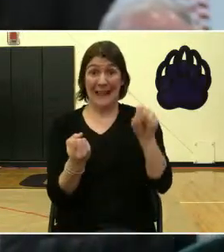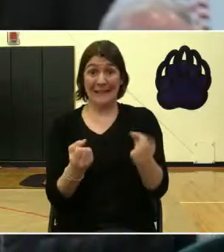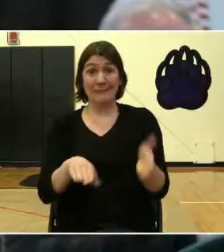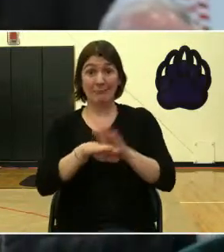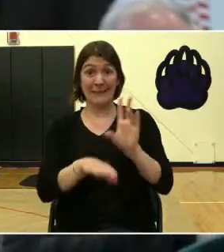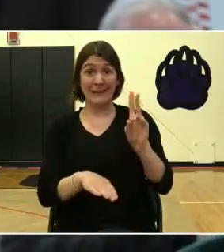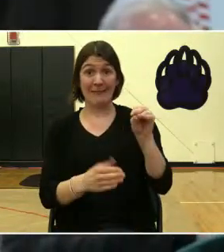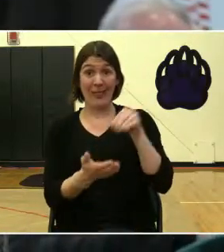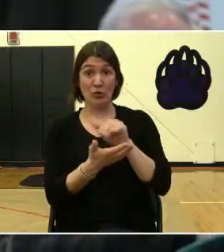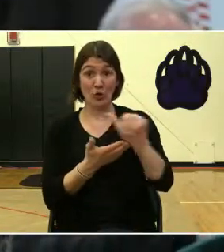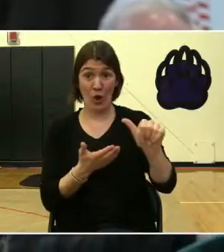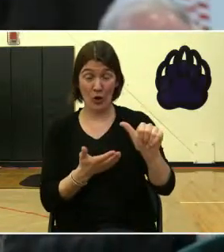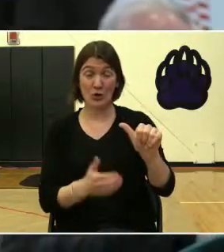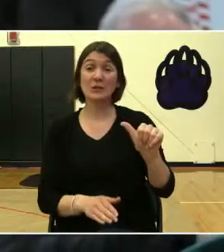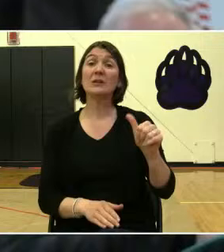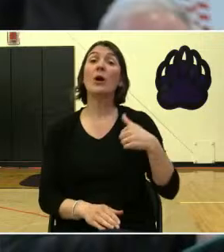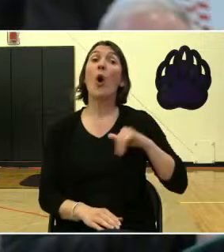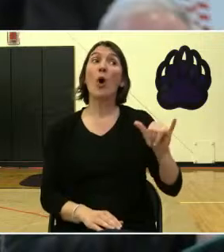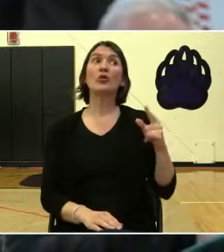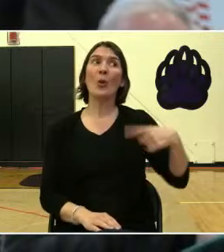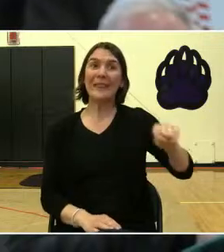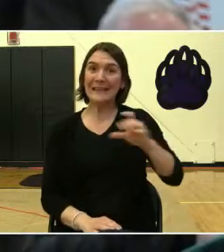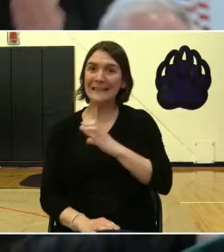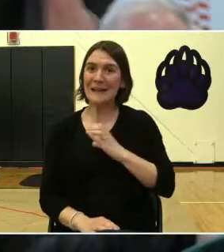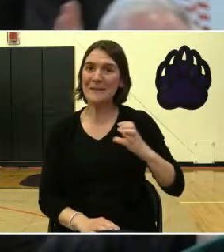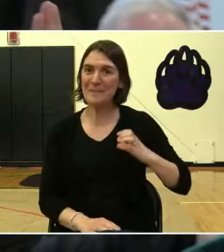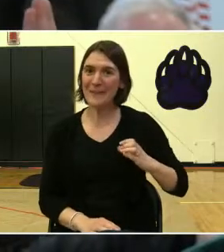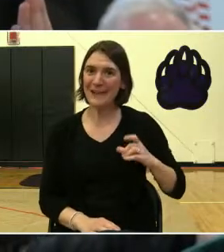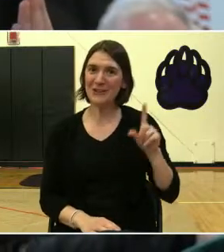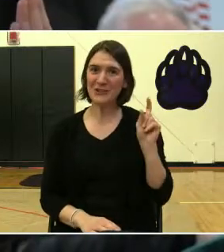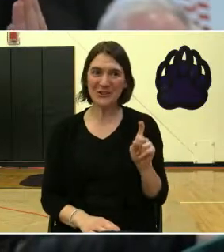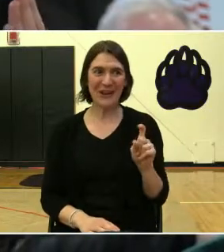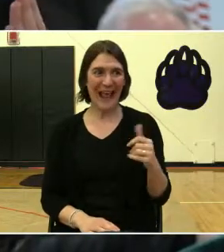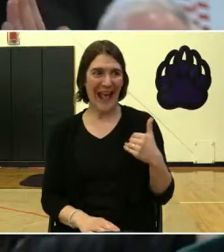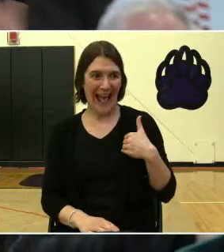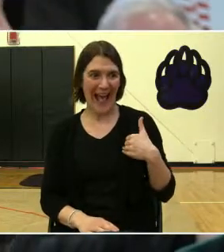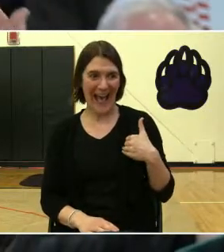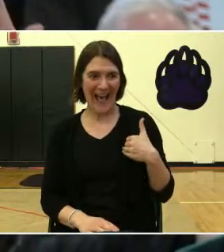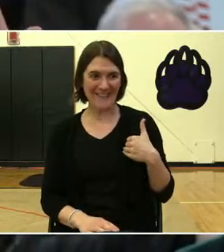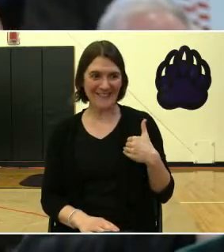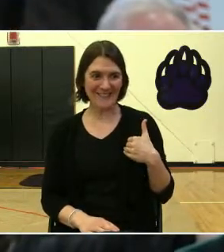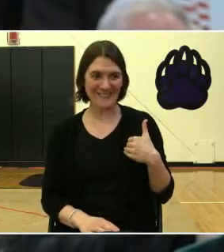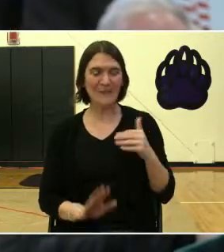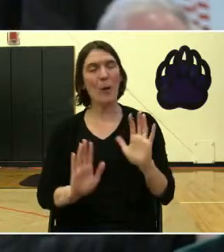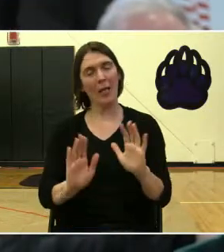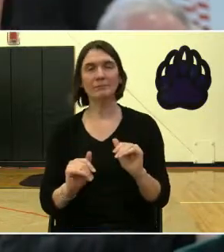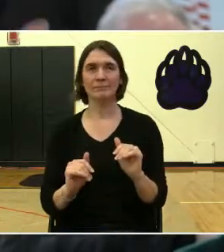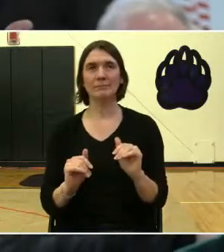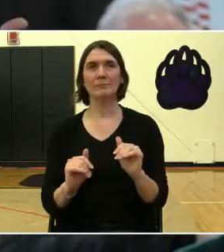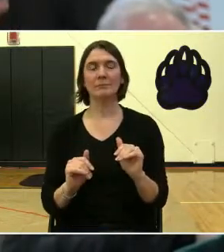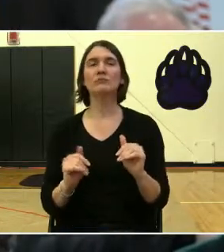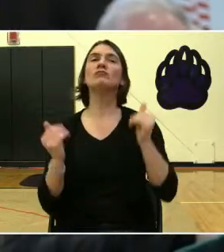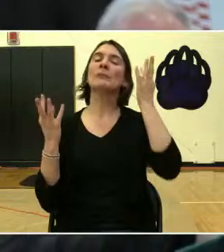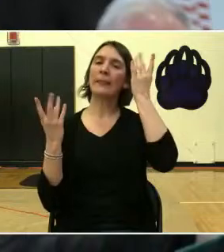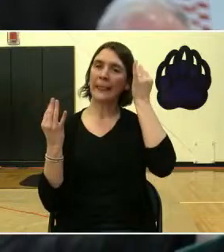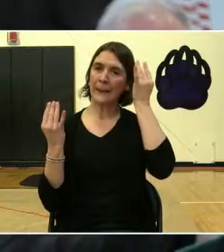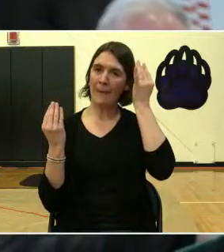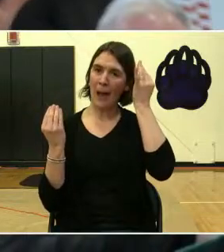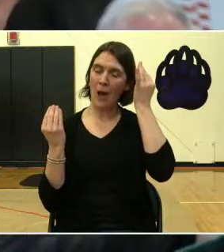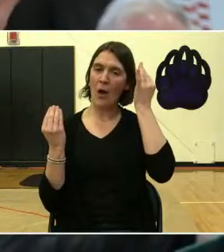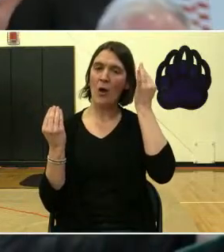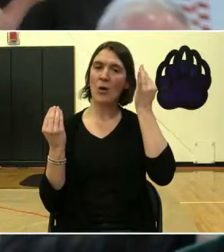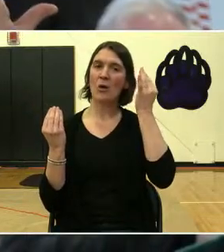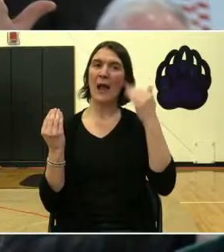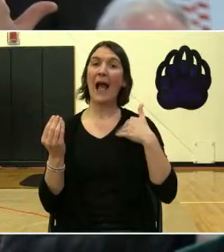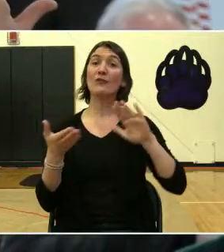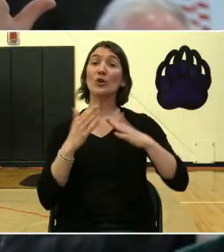also um think that these committees um should have should bear in mind there's things there's a